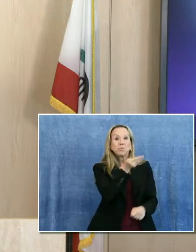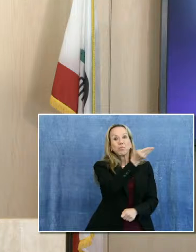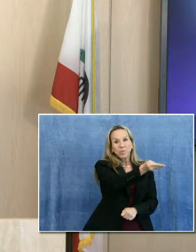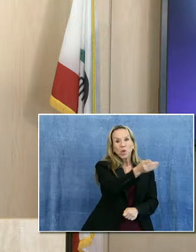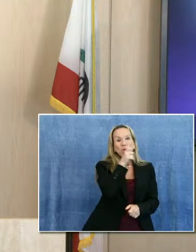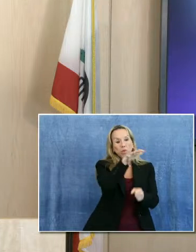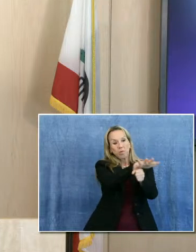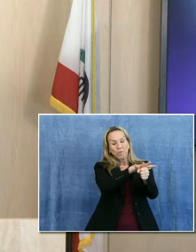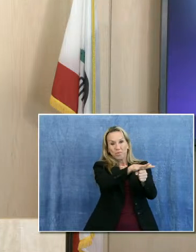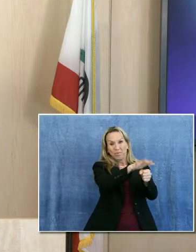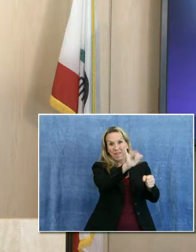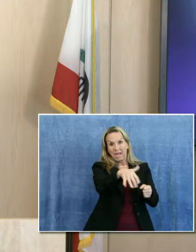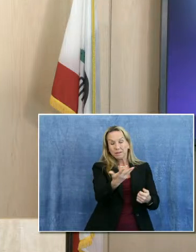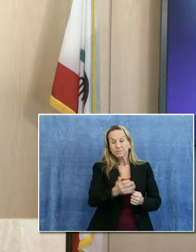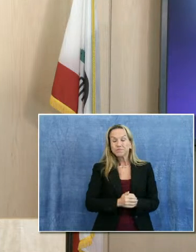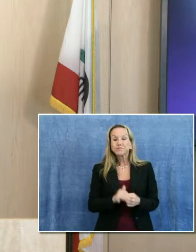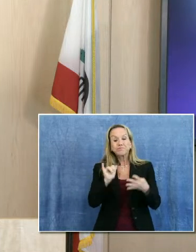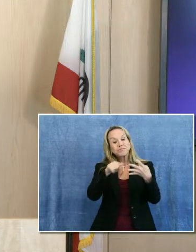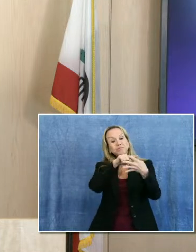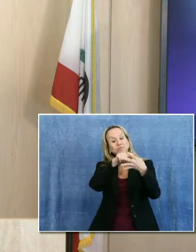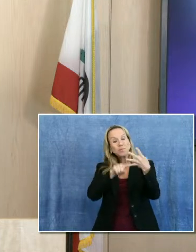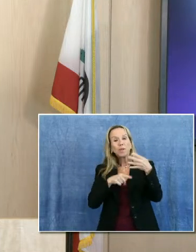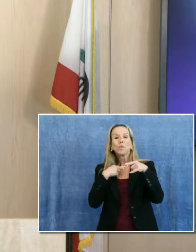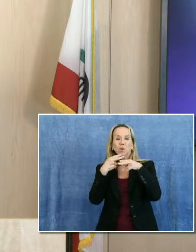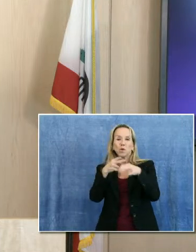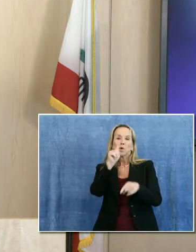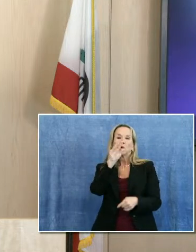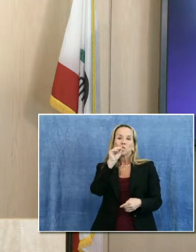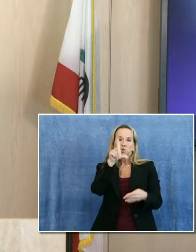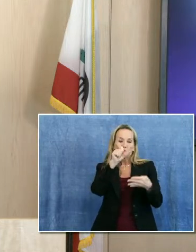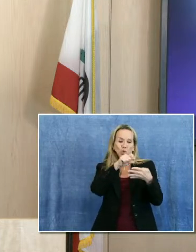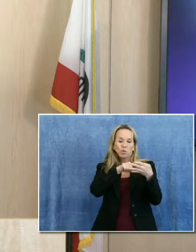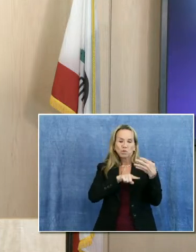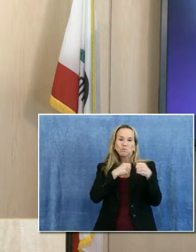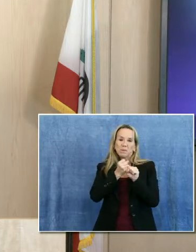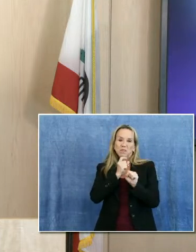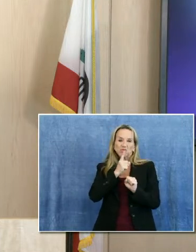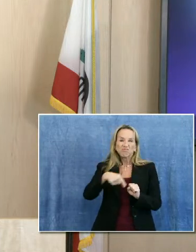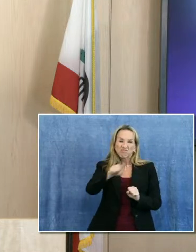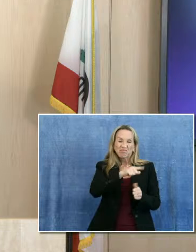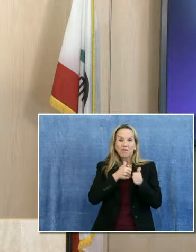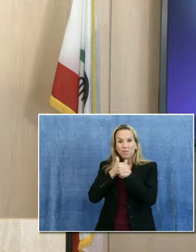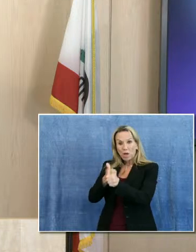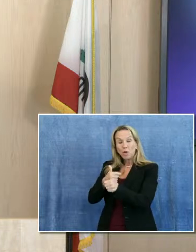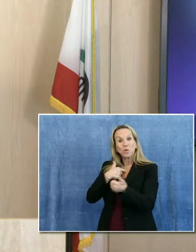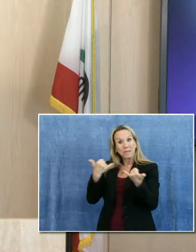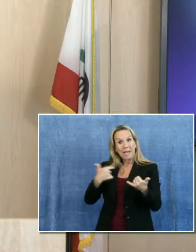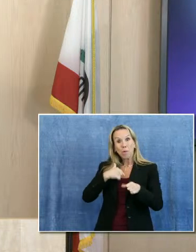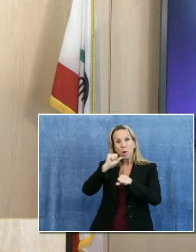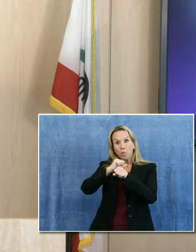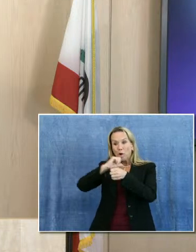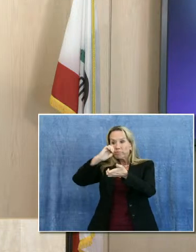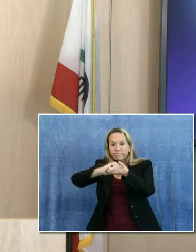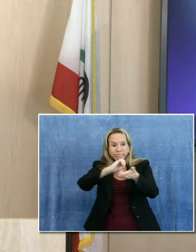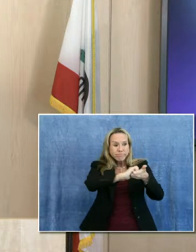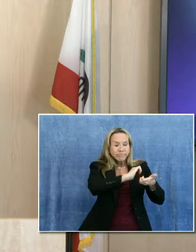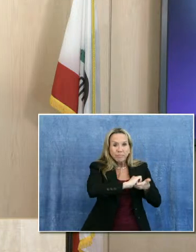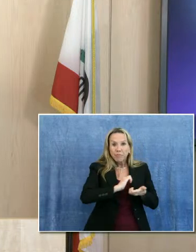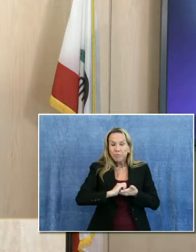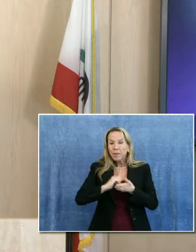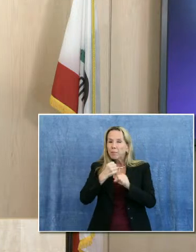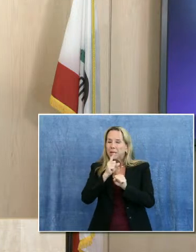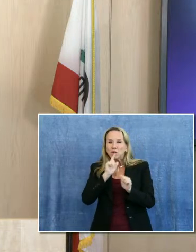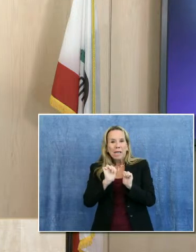geographic responsibility for that area. Those are the tools that we have. And we are working collaboratively with cities to figure out the most